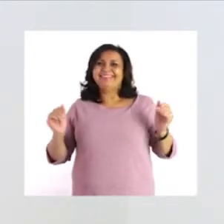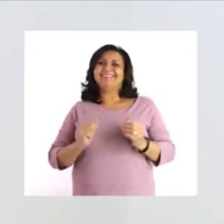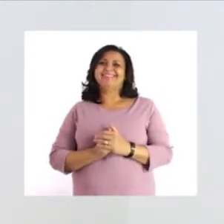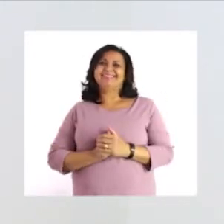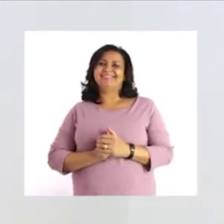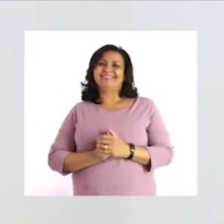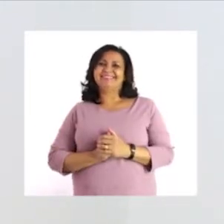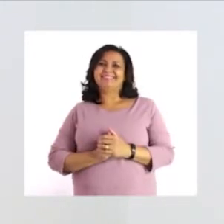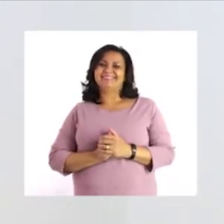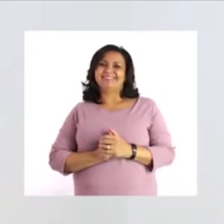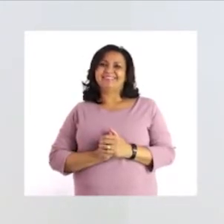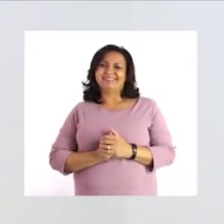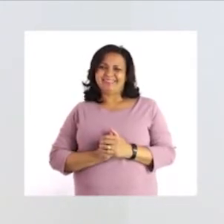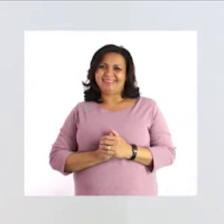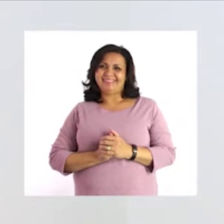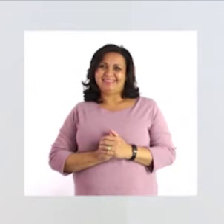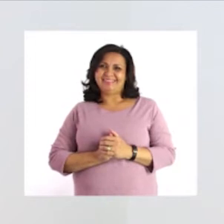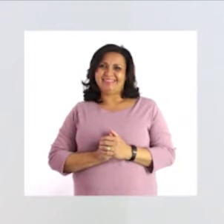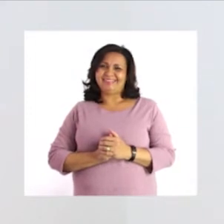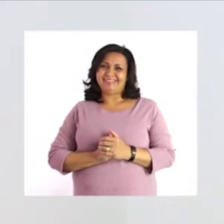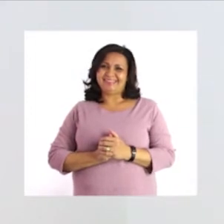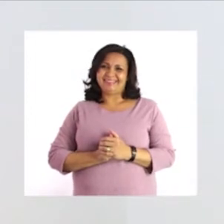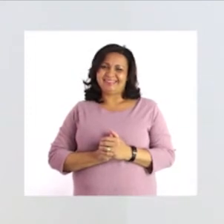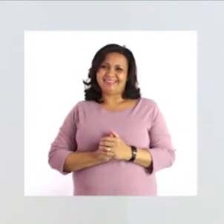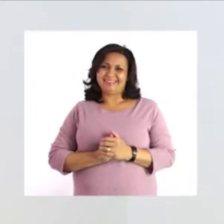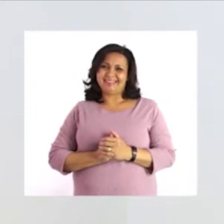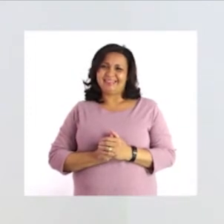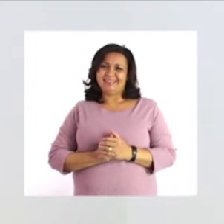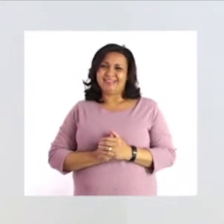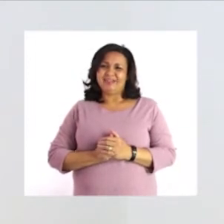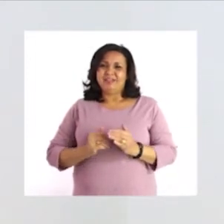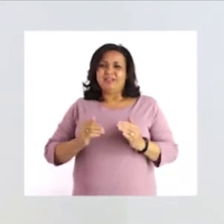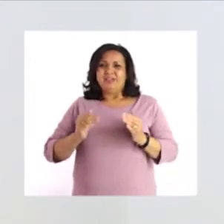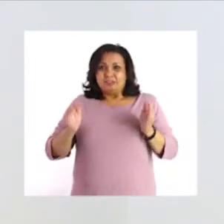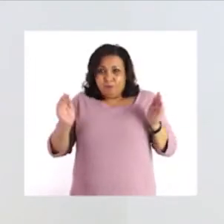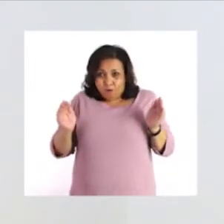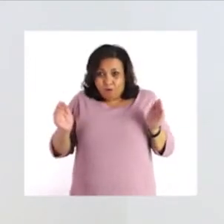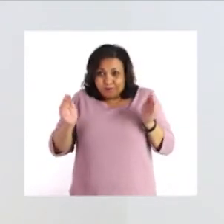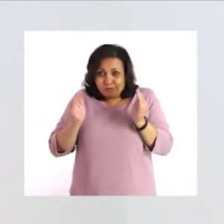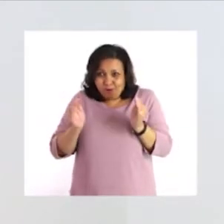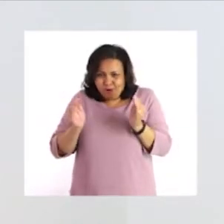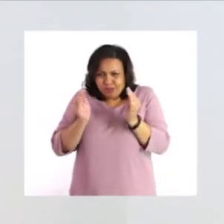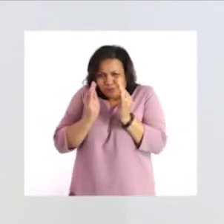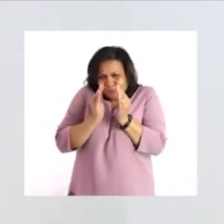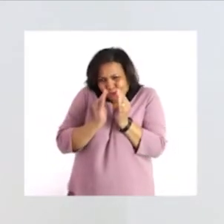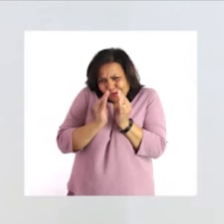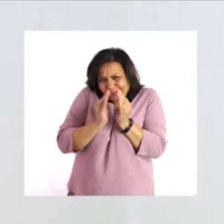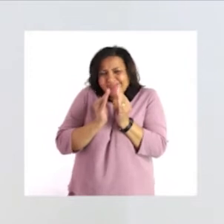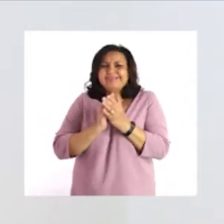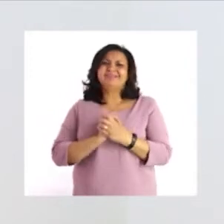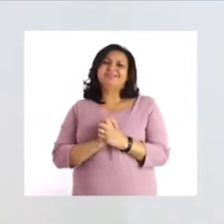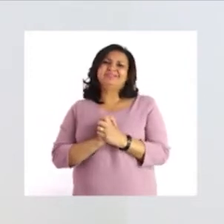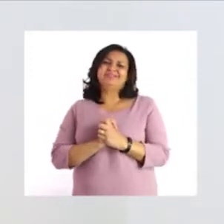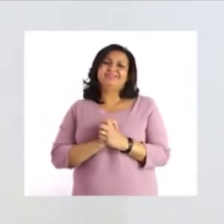Big, bigger, biggest. Well, small, smaller, smallest.